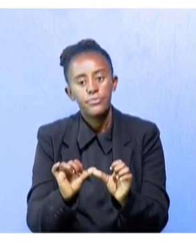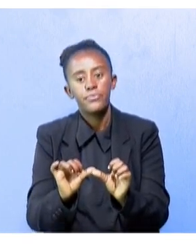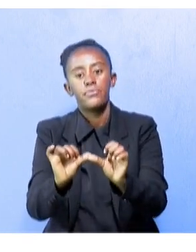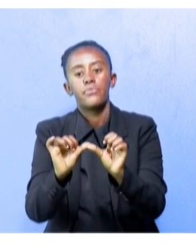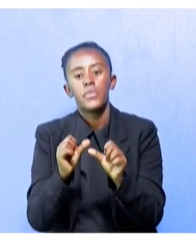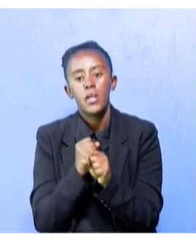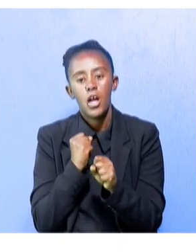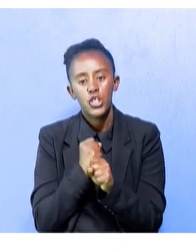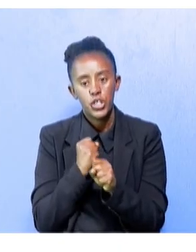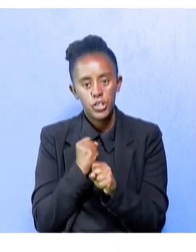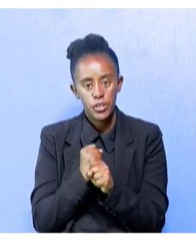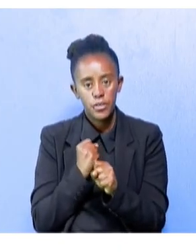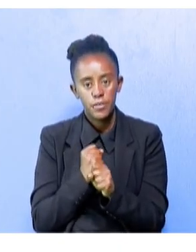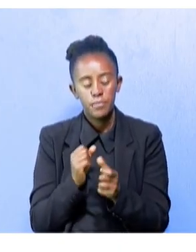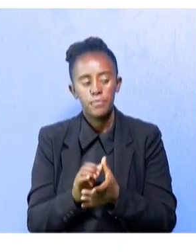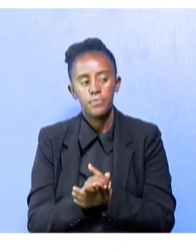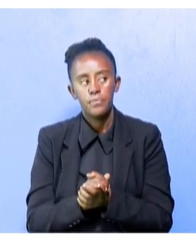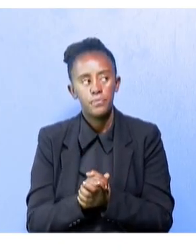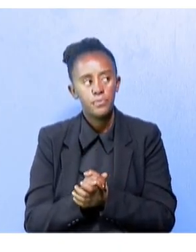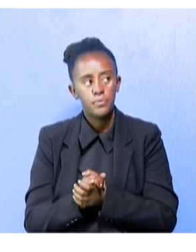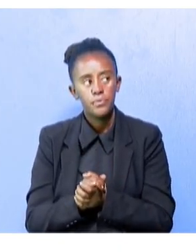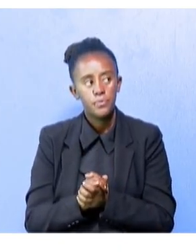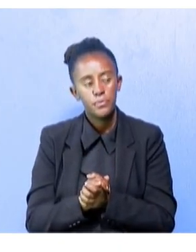Ongoing action.